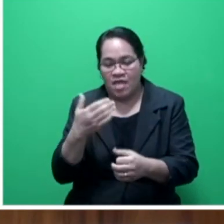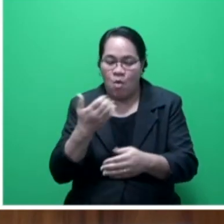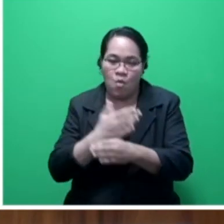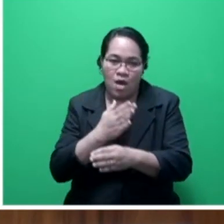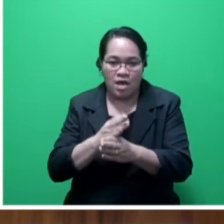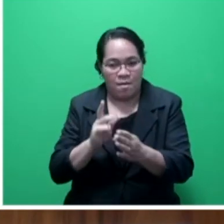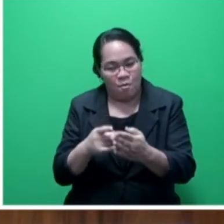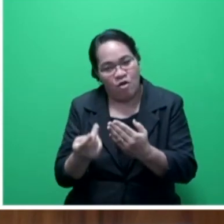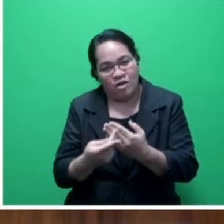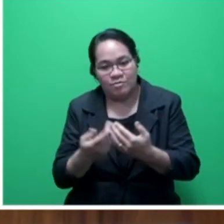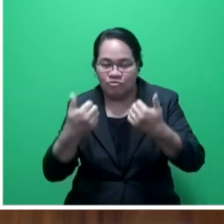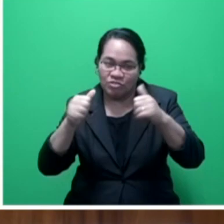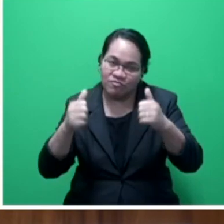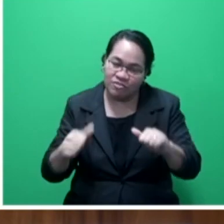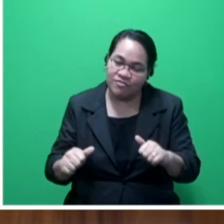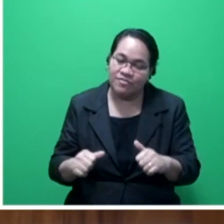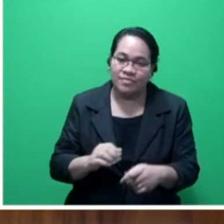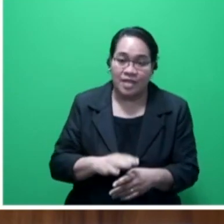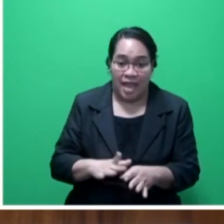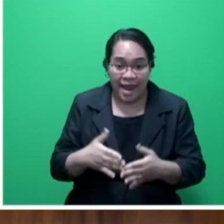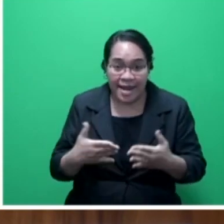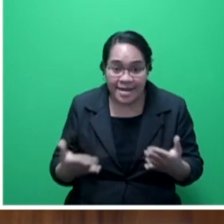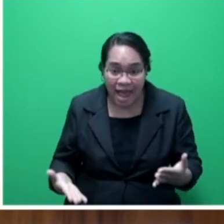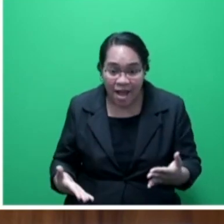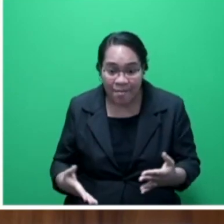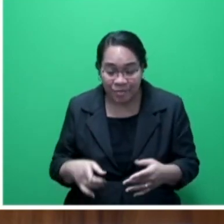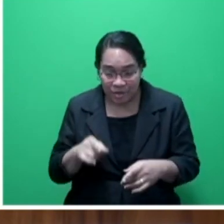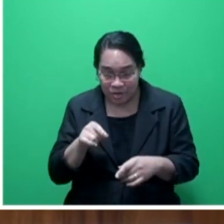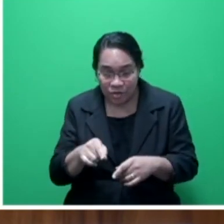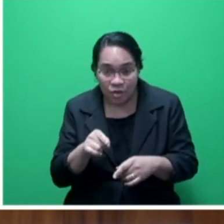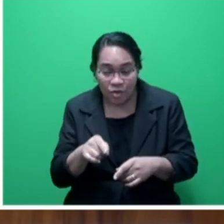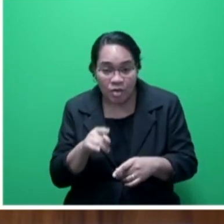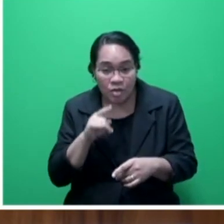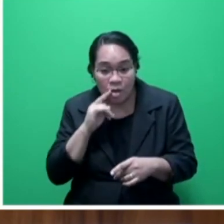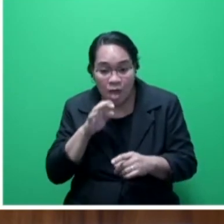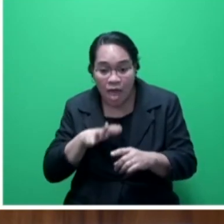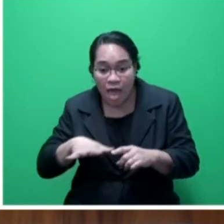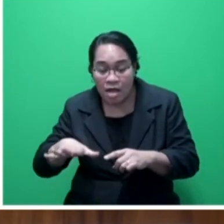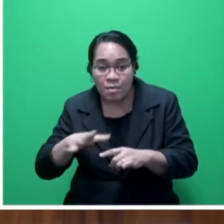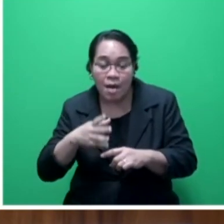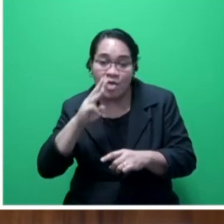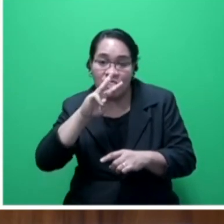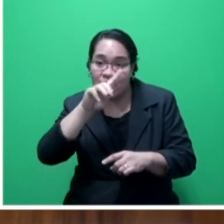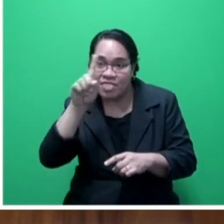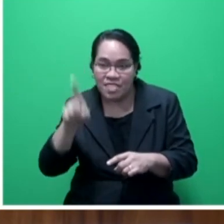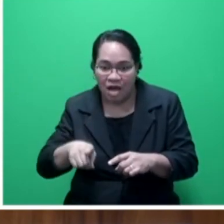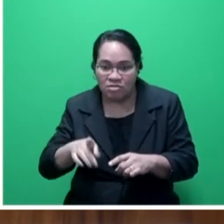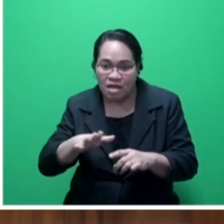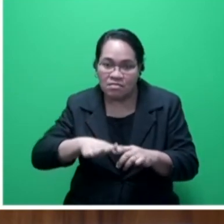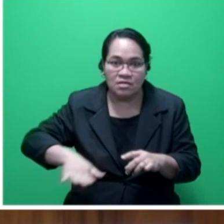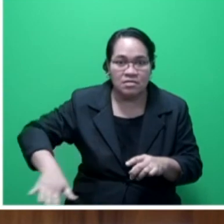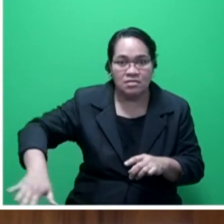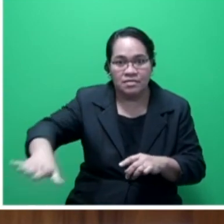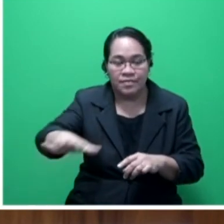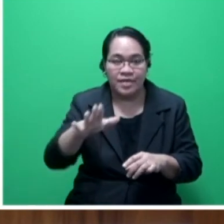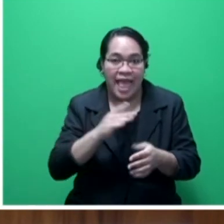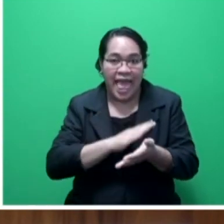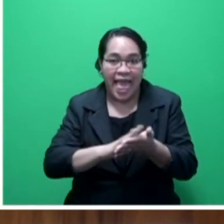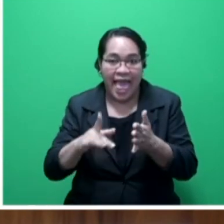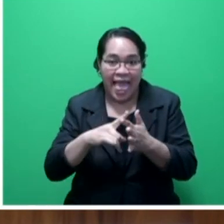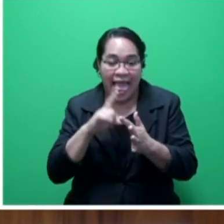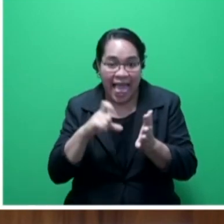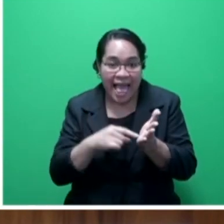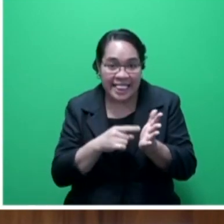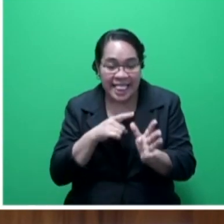they'd set out to do. And now the tenement prospect is for an area of around 3,000 hectares. And to date, they've